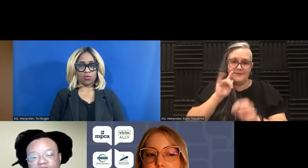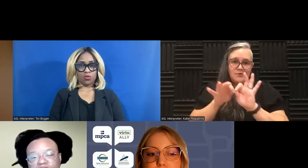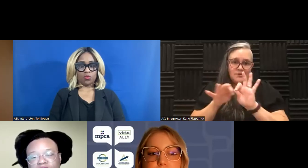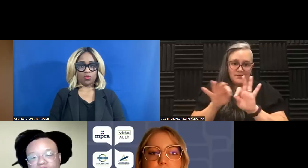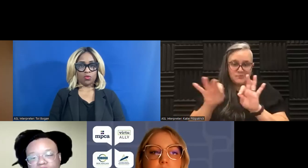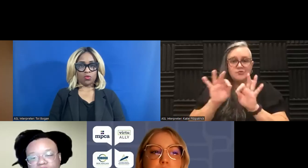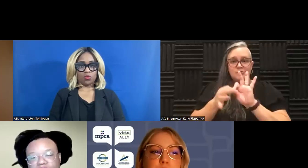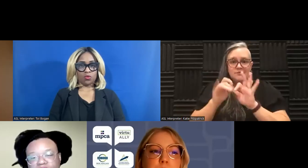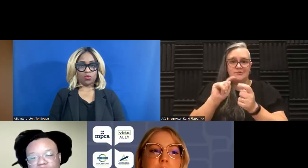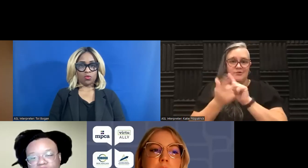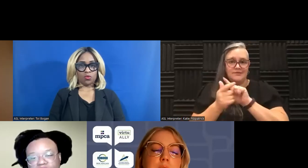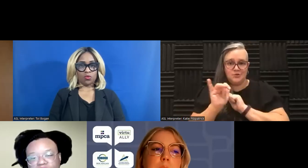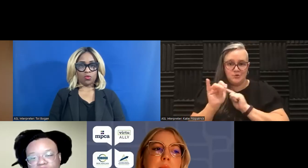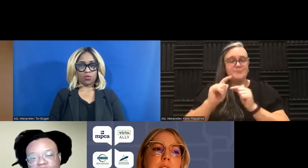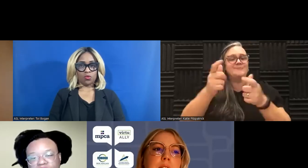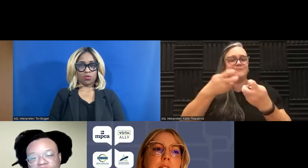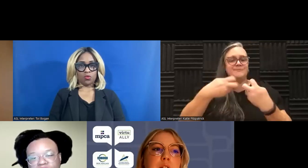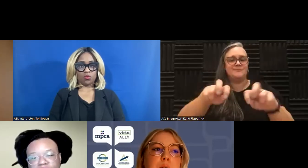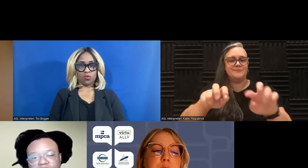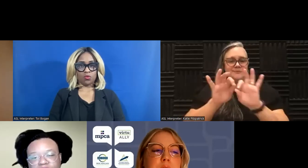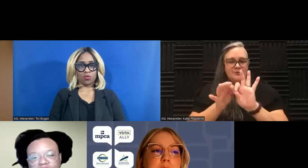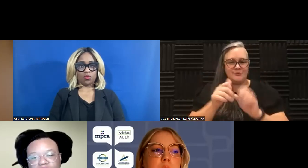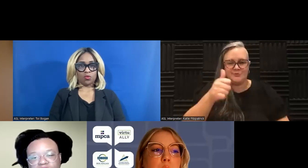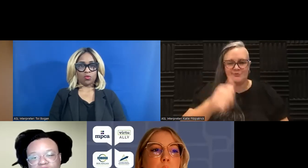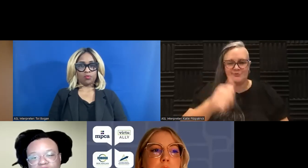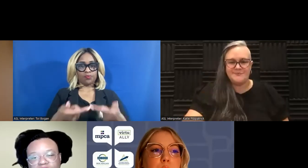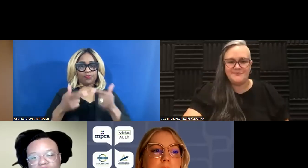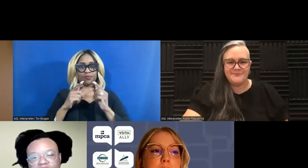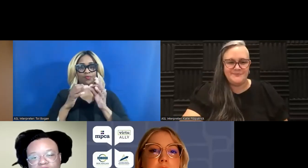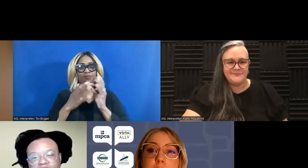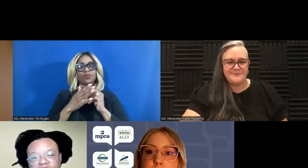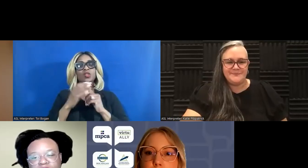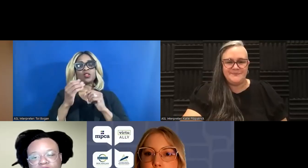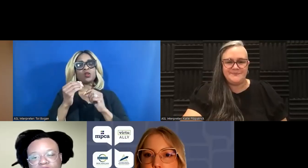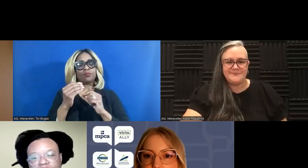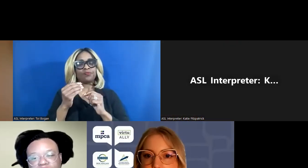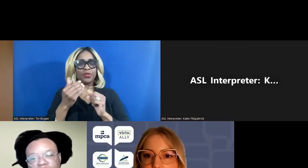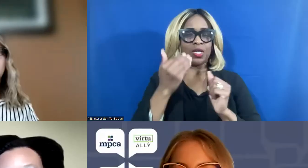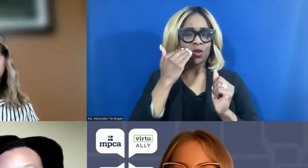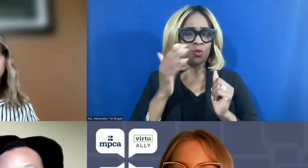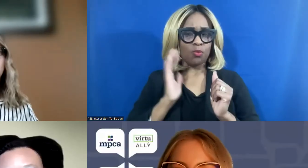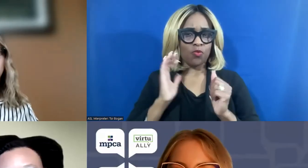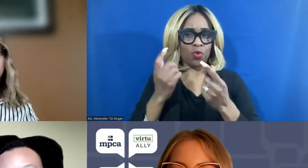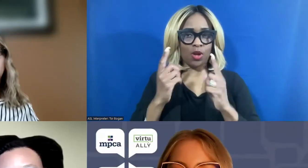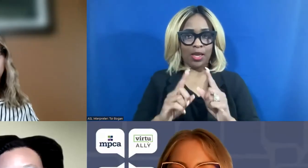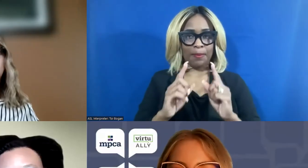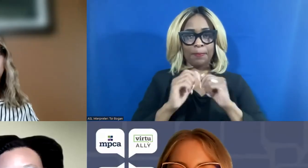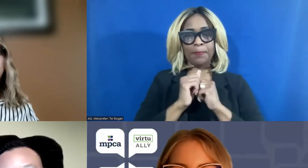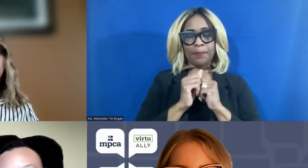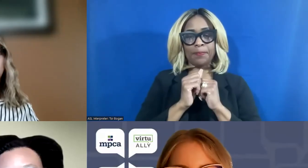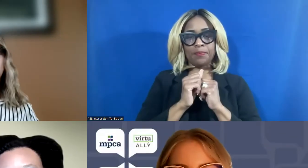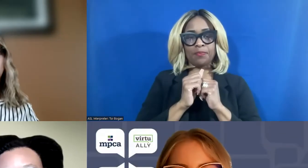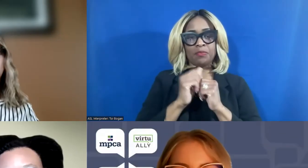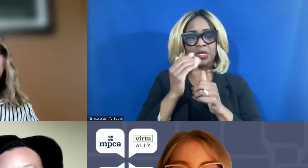for. So I know certainly when we had a scenario where we had some